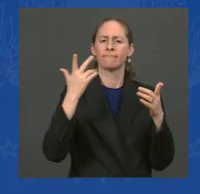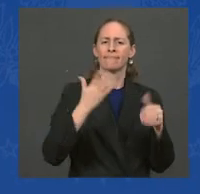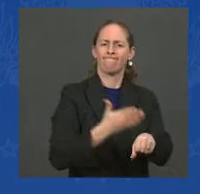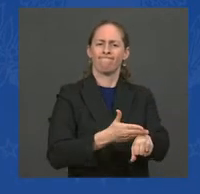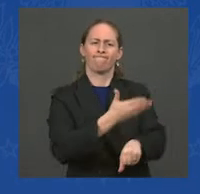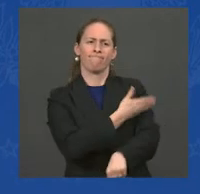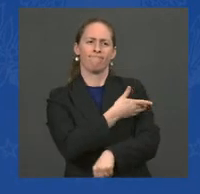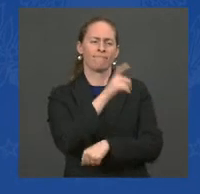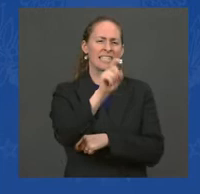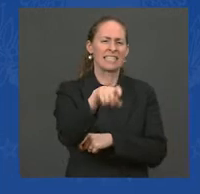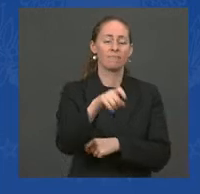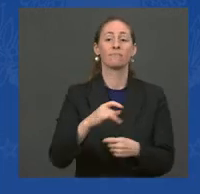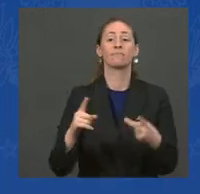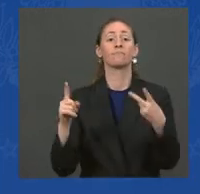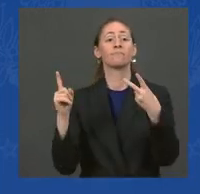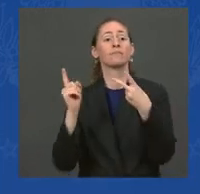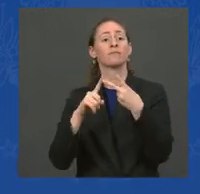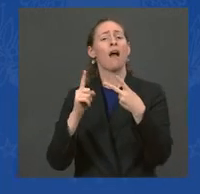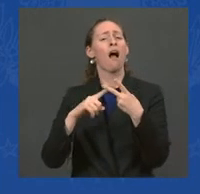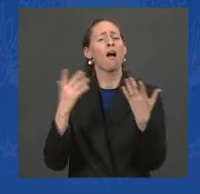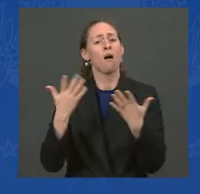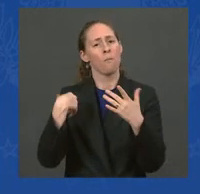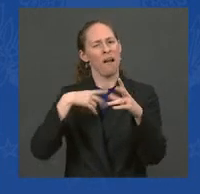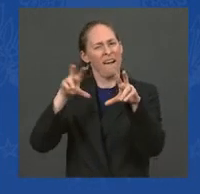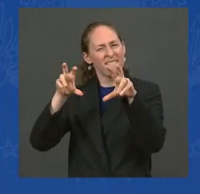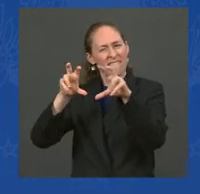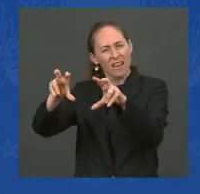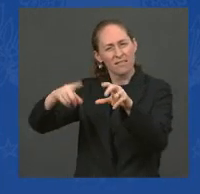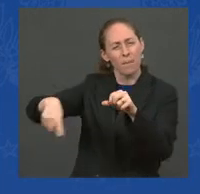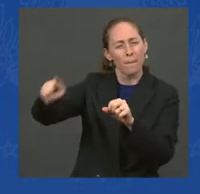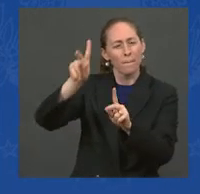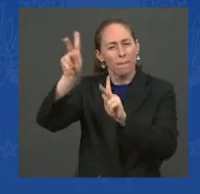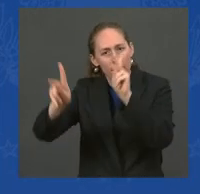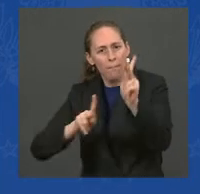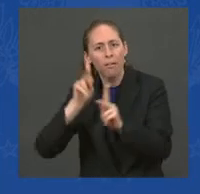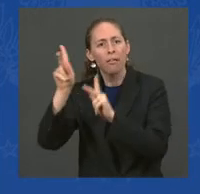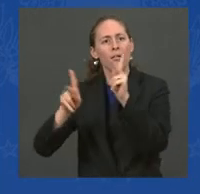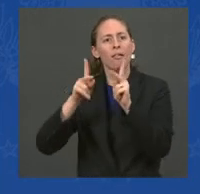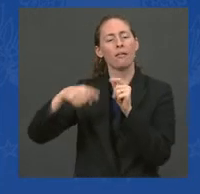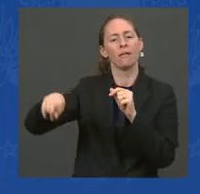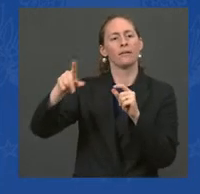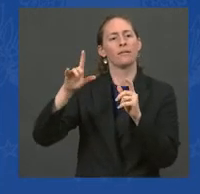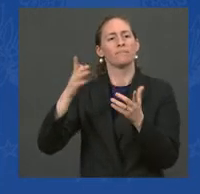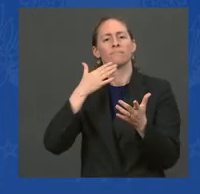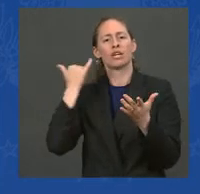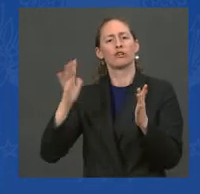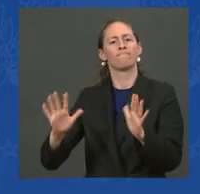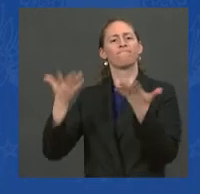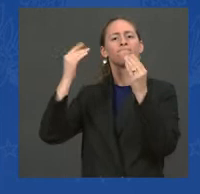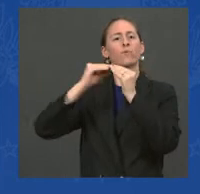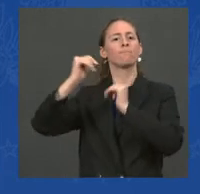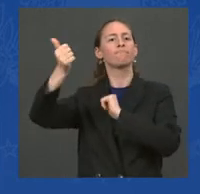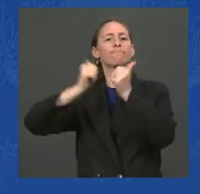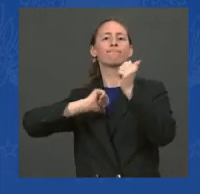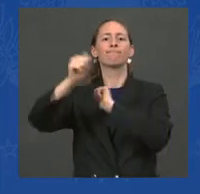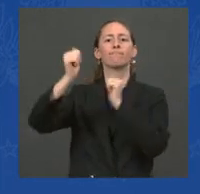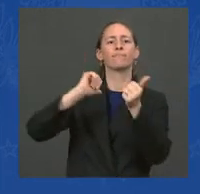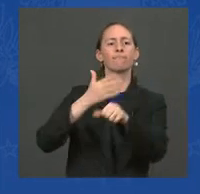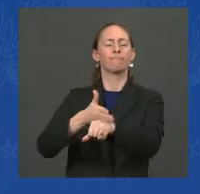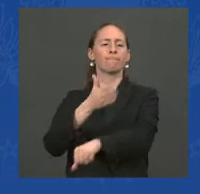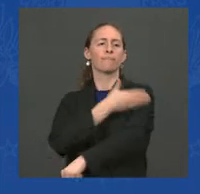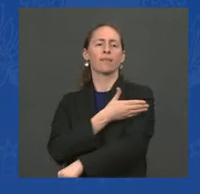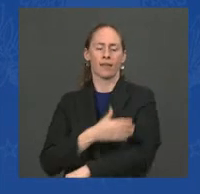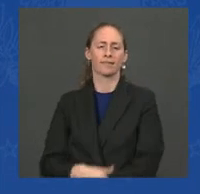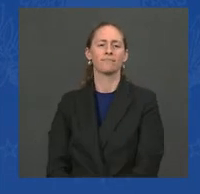need to make in the American people to make us more competitive. I know this is my legislation, and I feel strongly about it, but the people